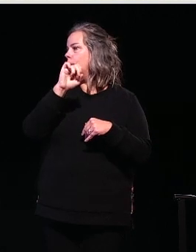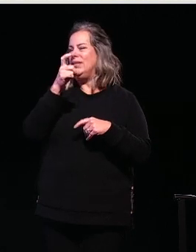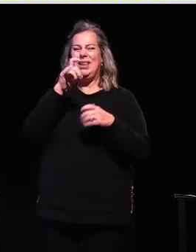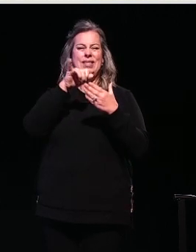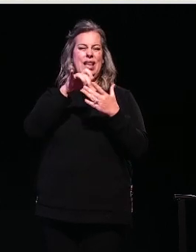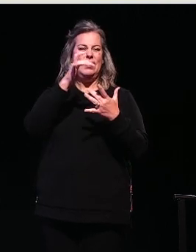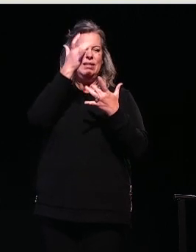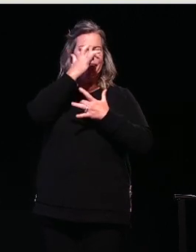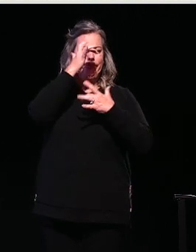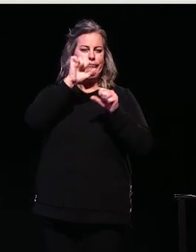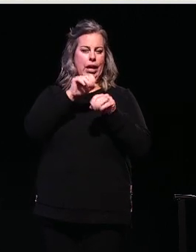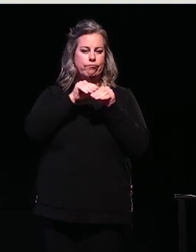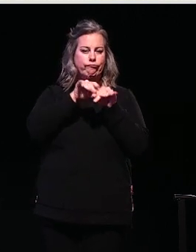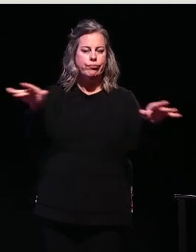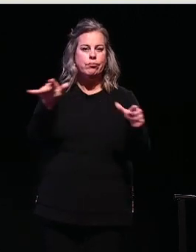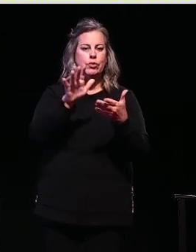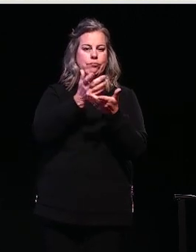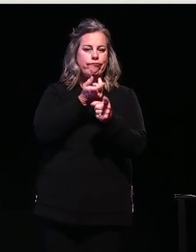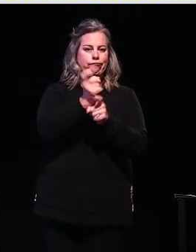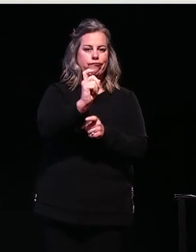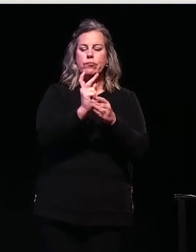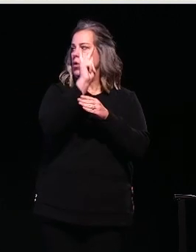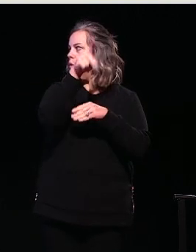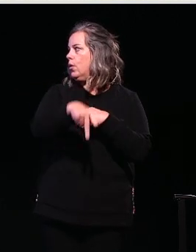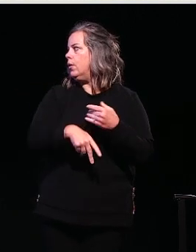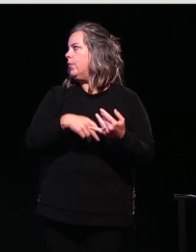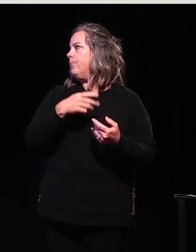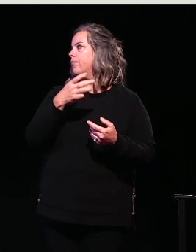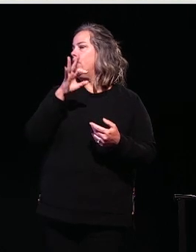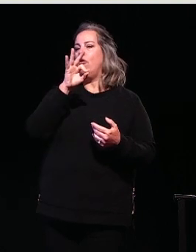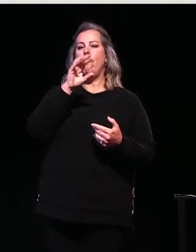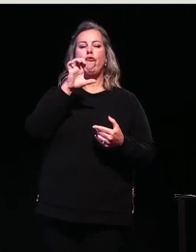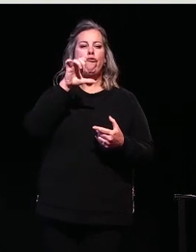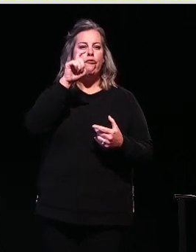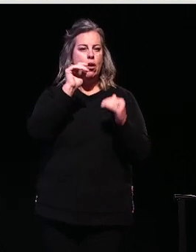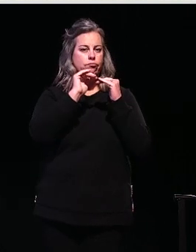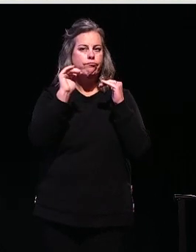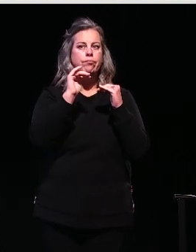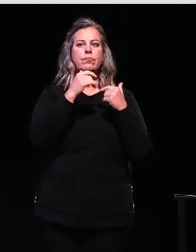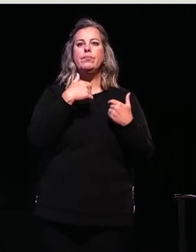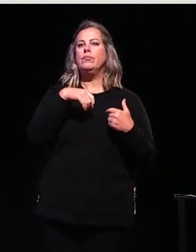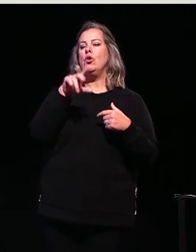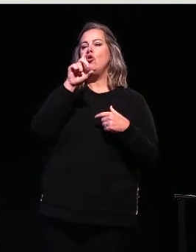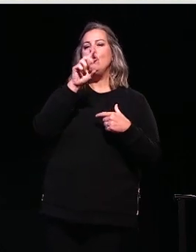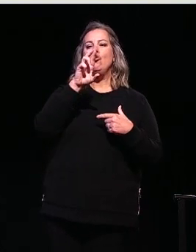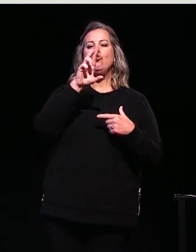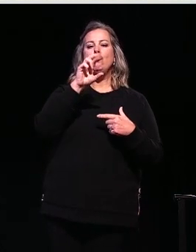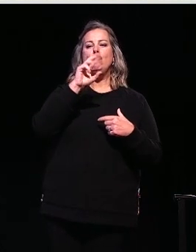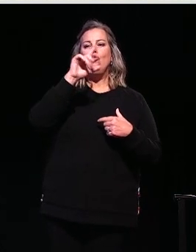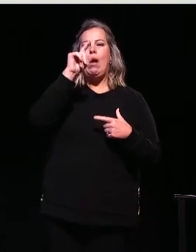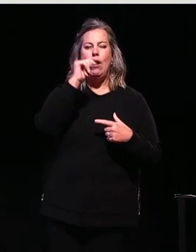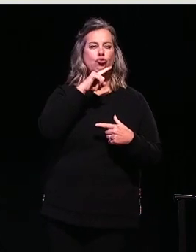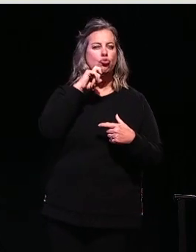crop loss. We think about things like growing degree days, frost indices, and more, like drought indexes, that all lead